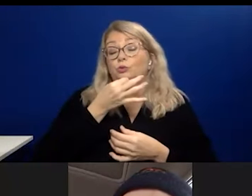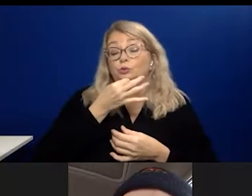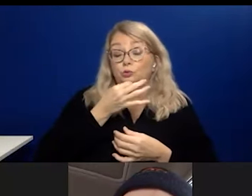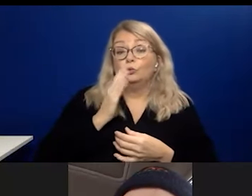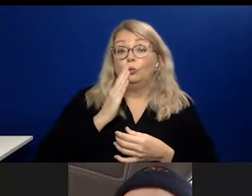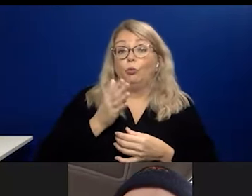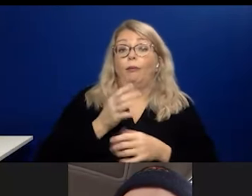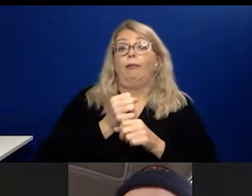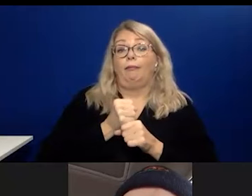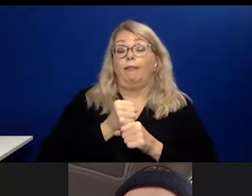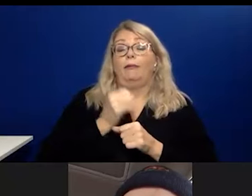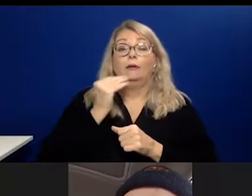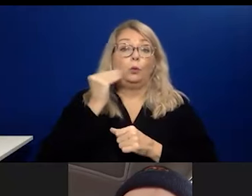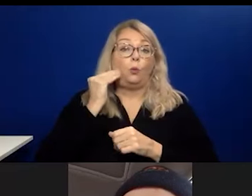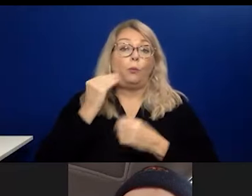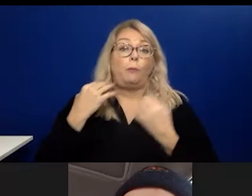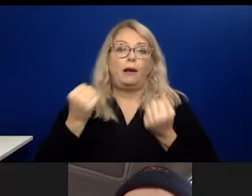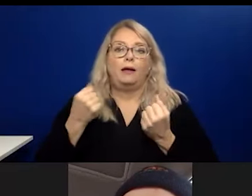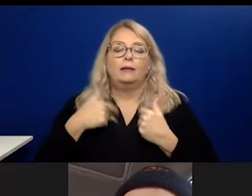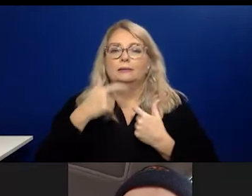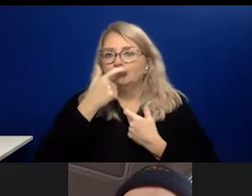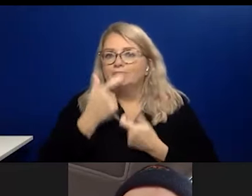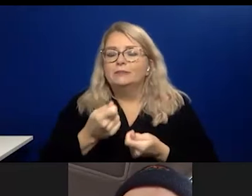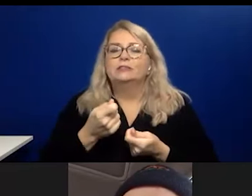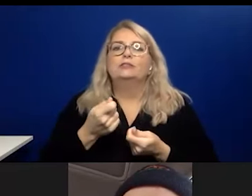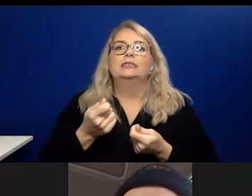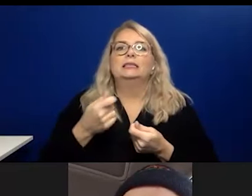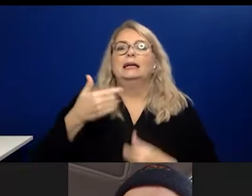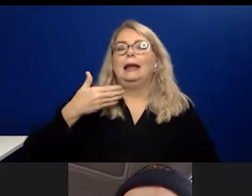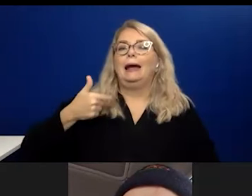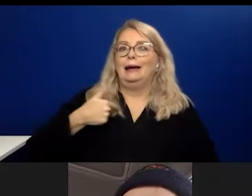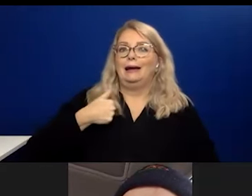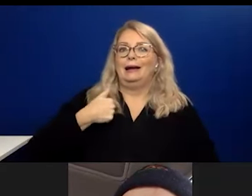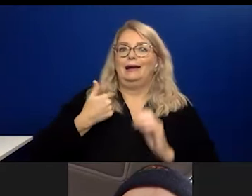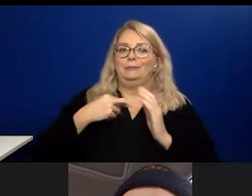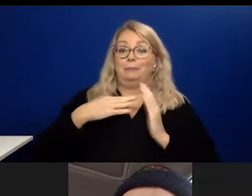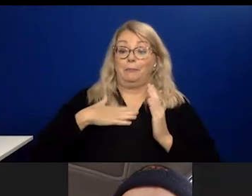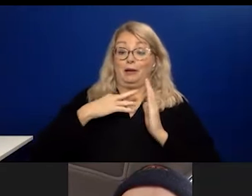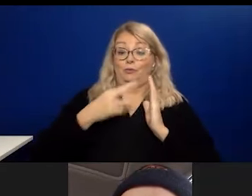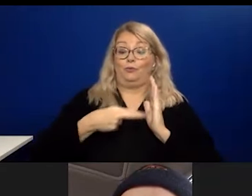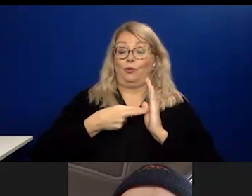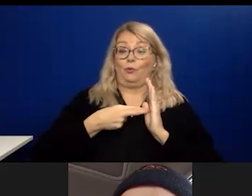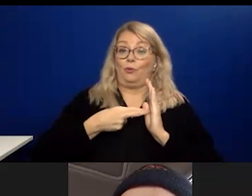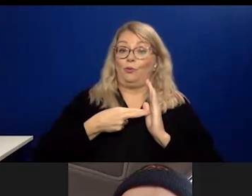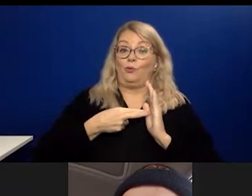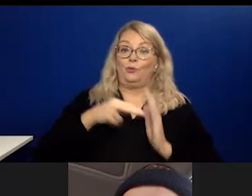So I'm interested in getting information as his power of attorney because I need to know what to do. This is all very new to me. So